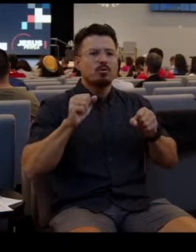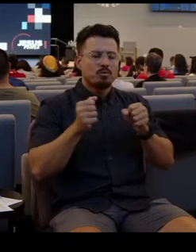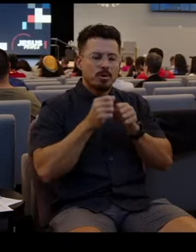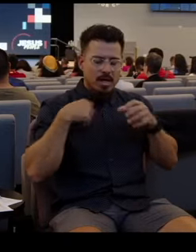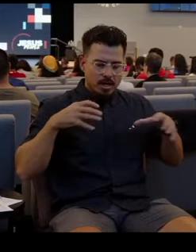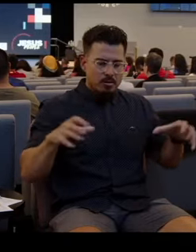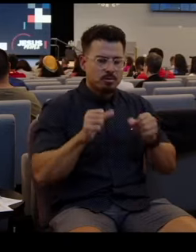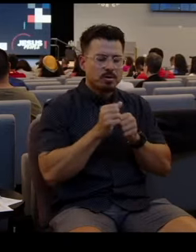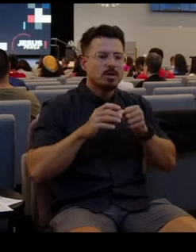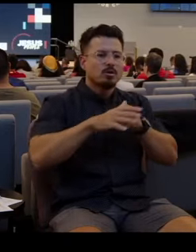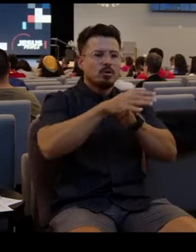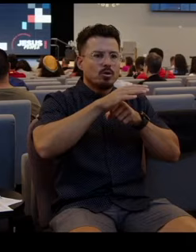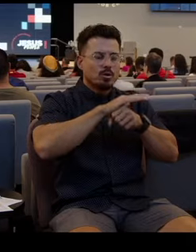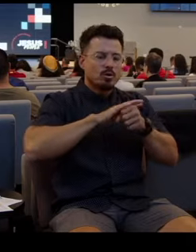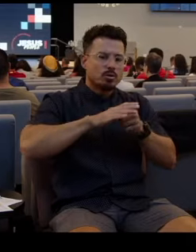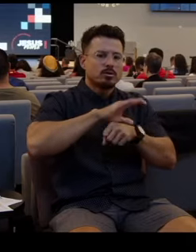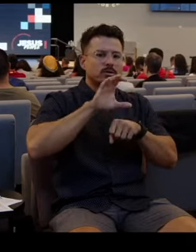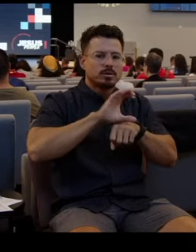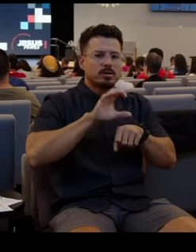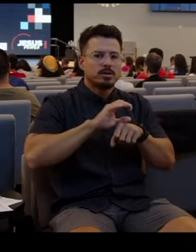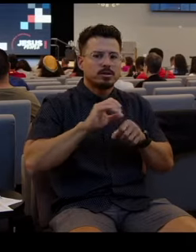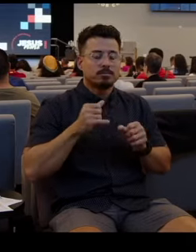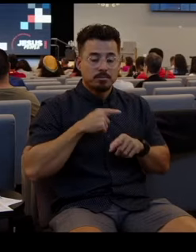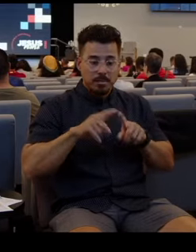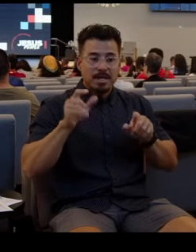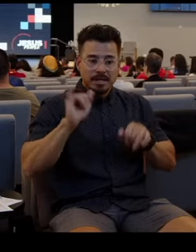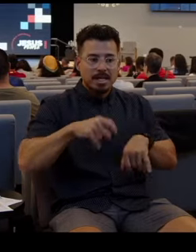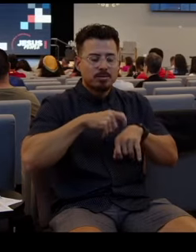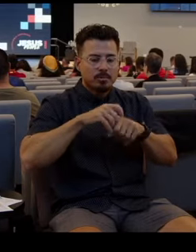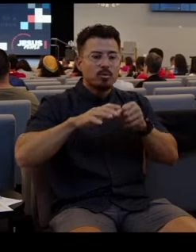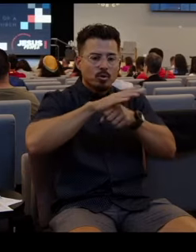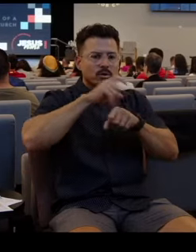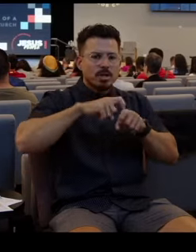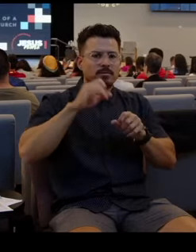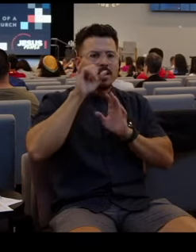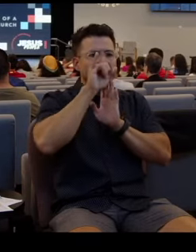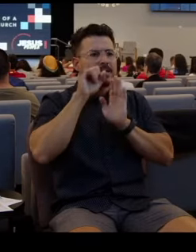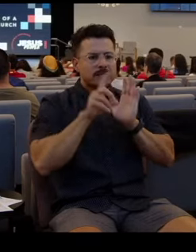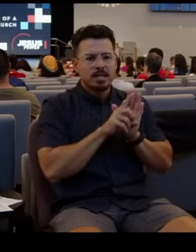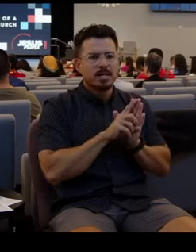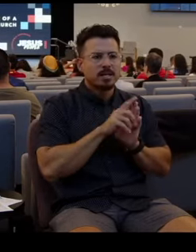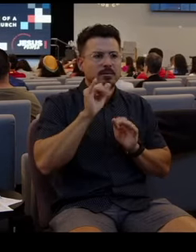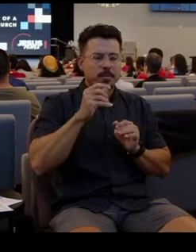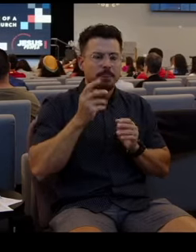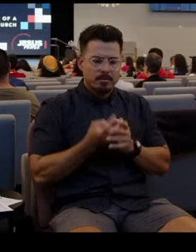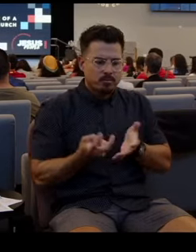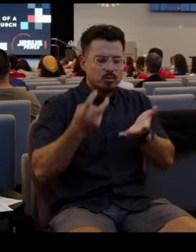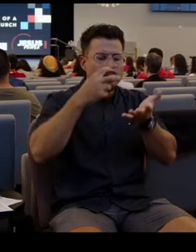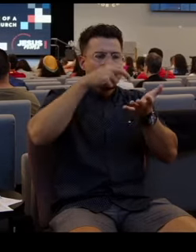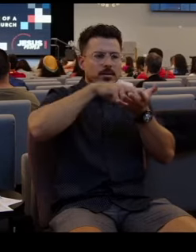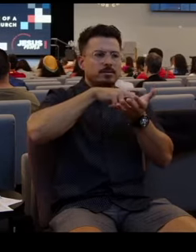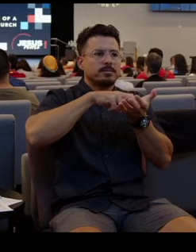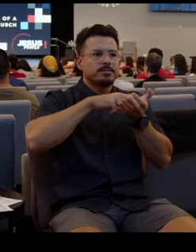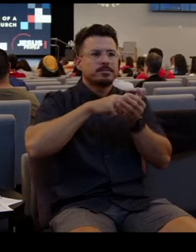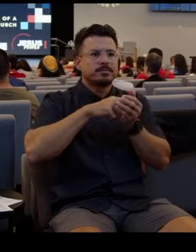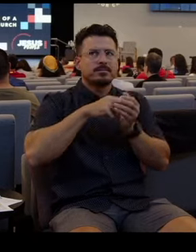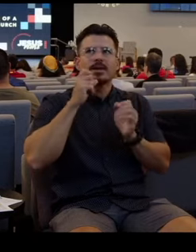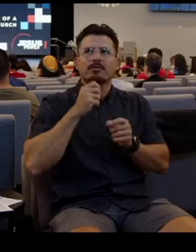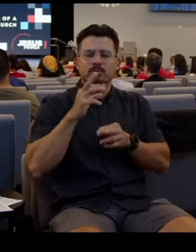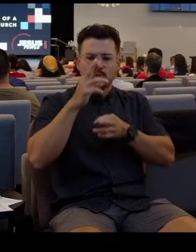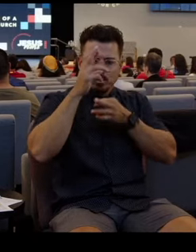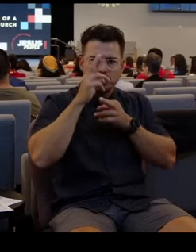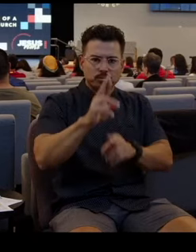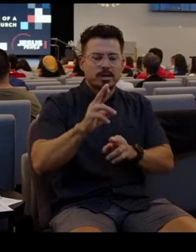But that local church then had to have an identity that emerged and an identity that had to be